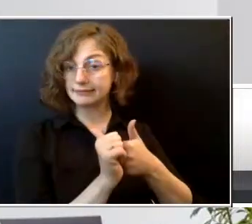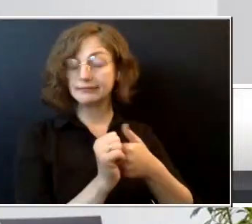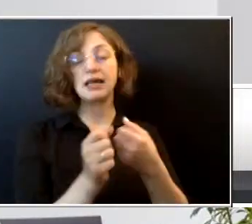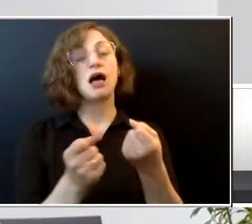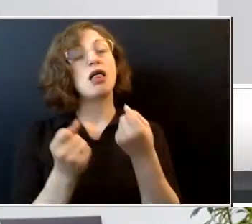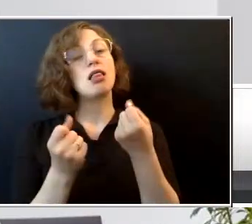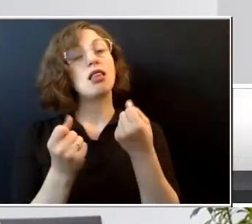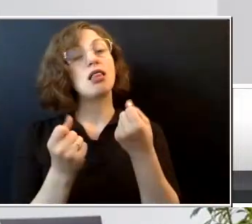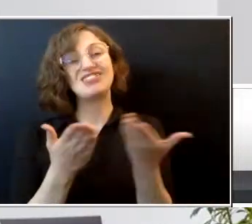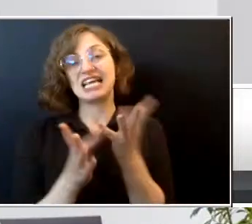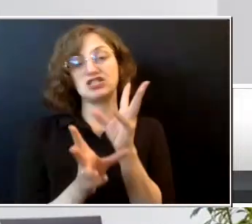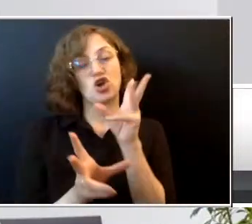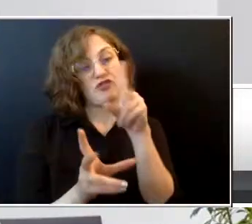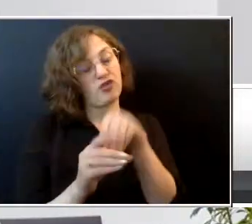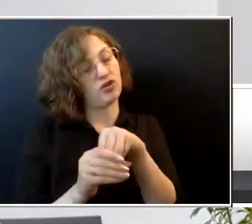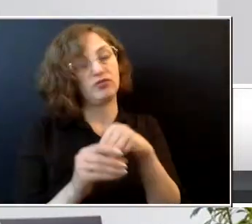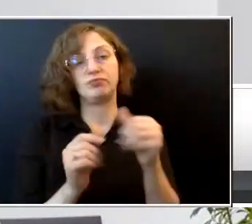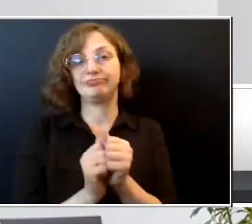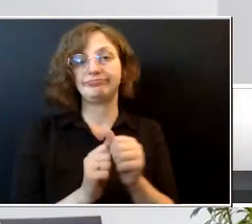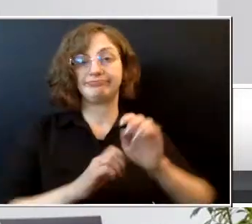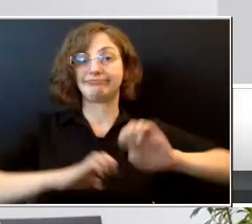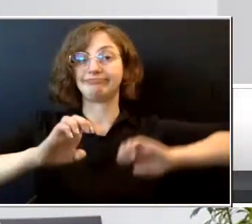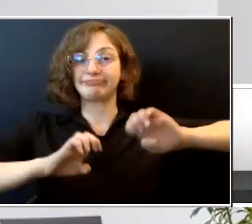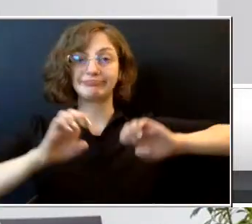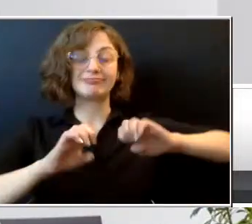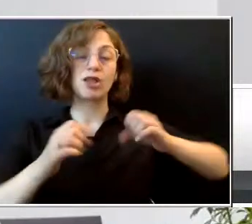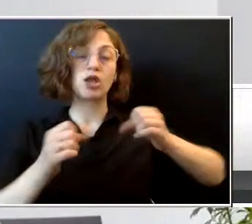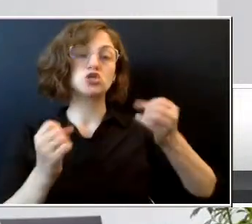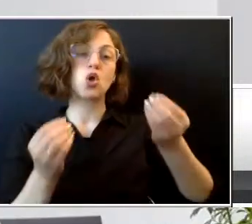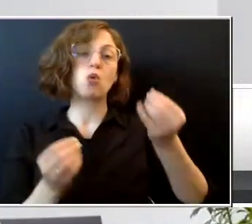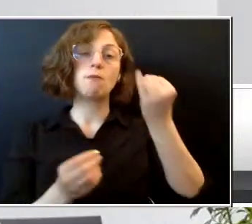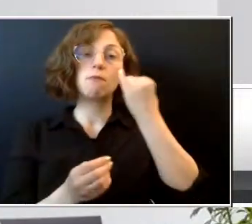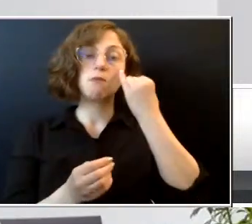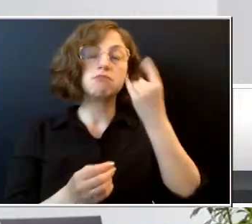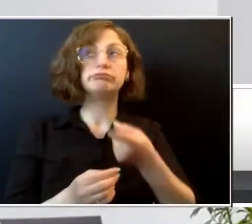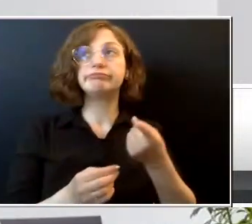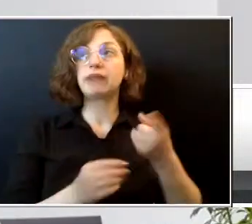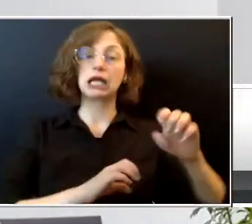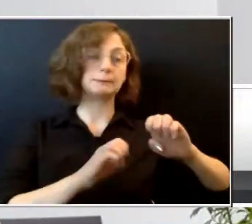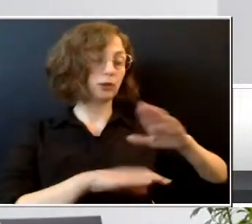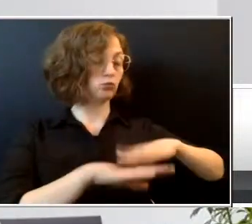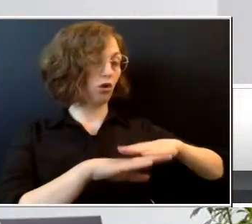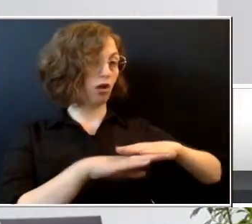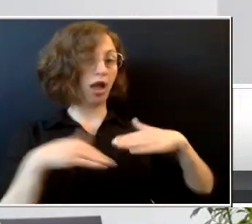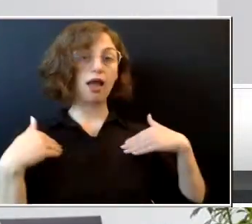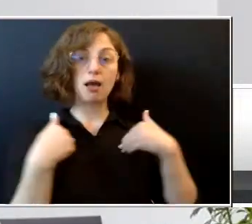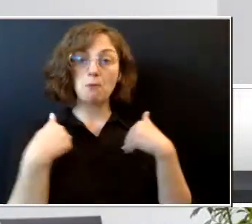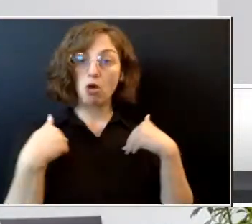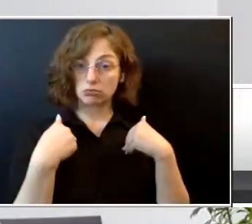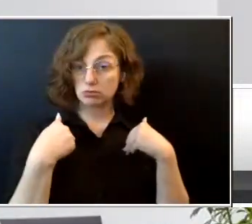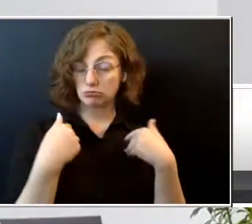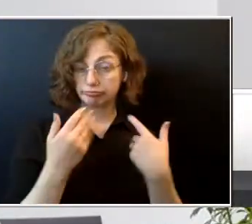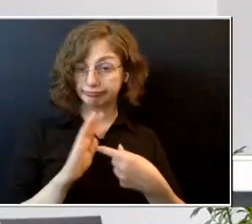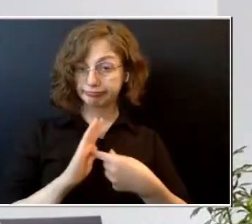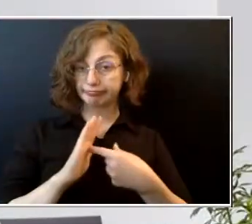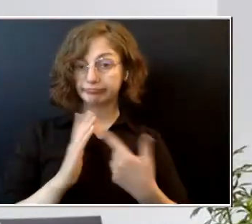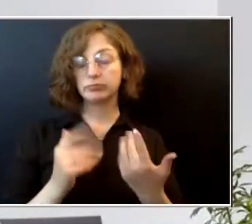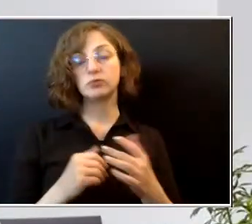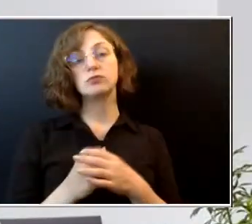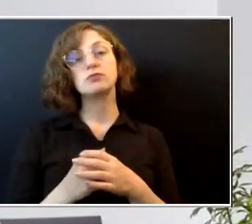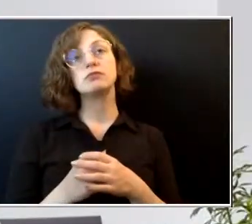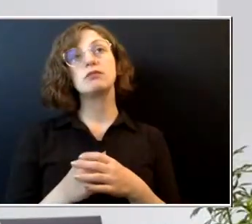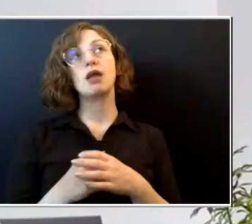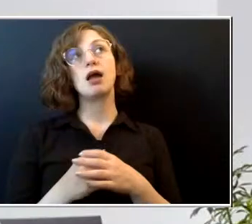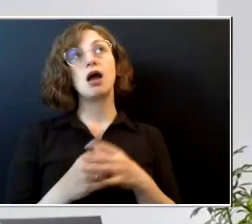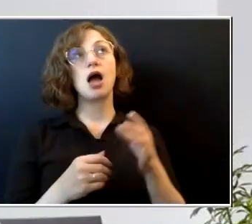an experiment, and so if you're doing an experiment on animals, for example, the conditions in which they're housed,